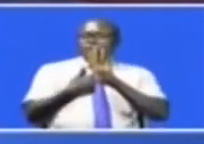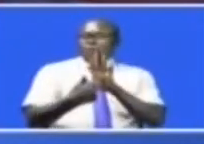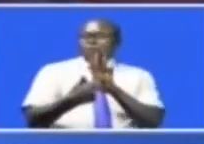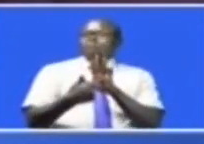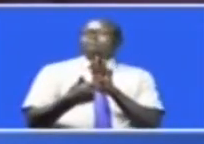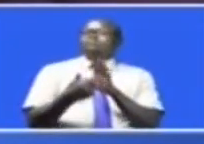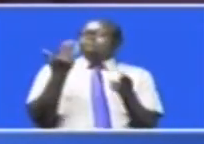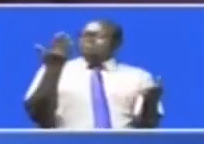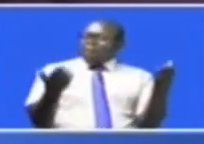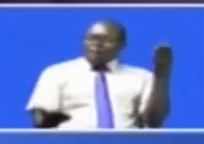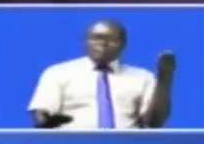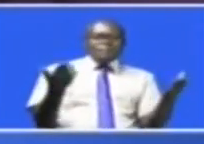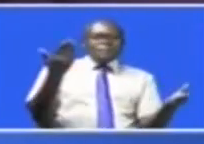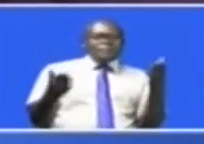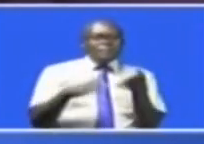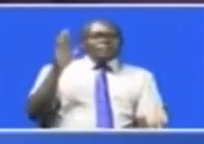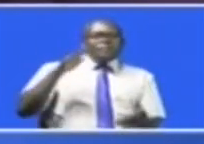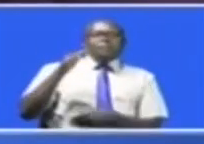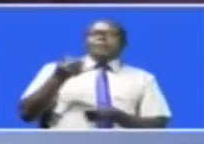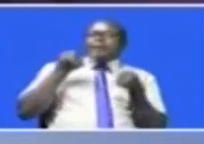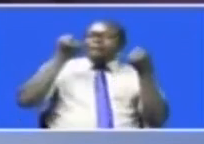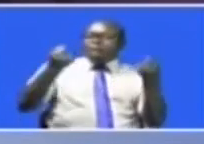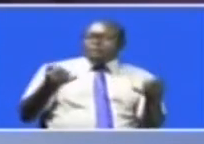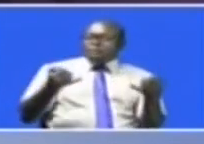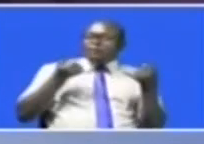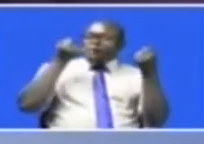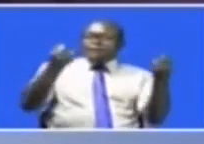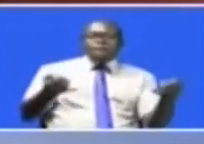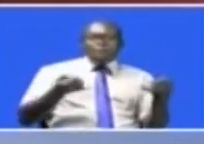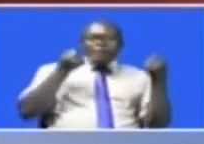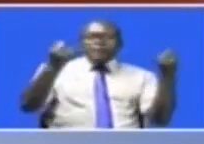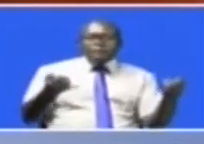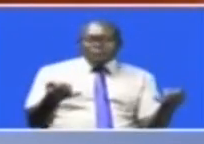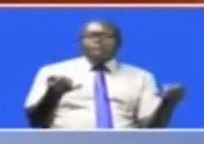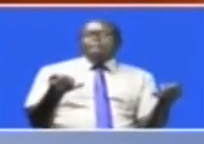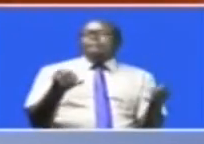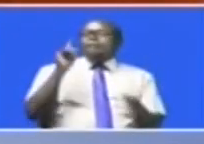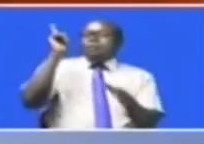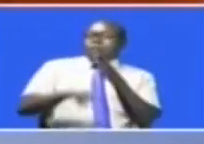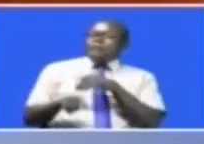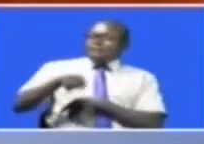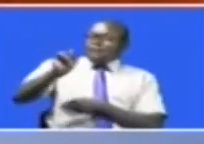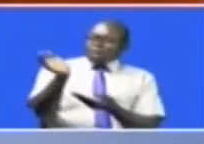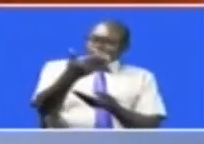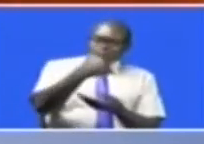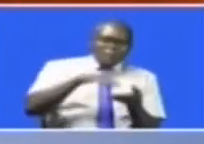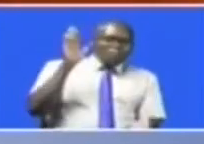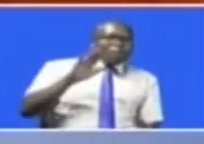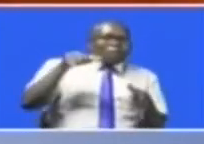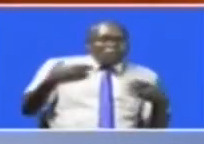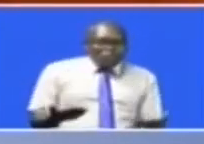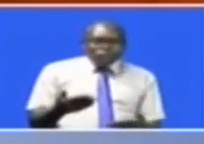that maybe more information, he's giving more information, perhaps what he has gathered more,